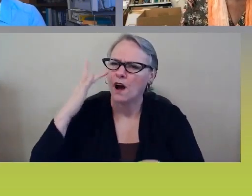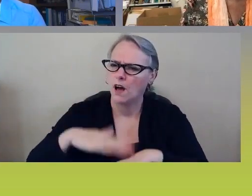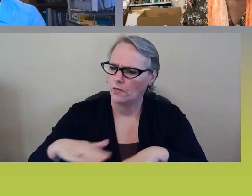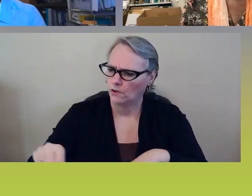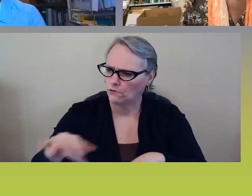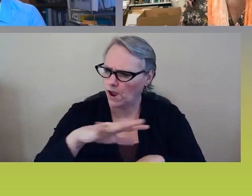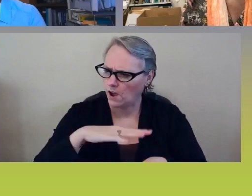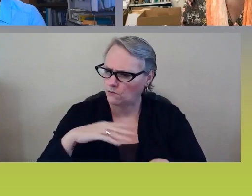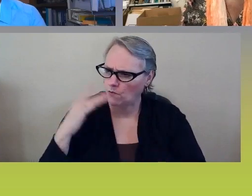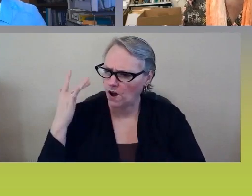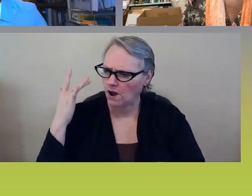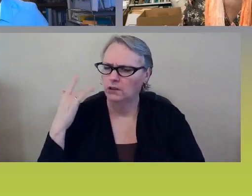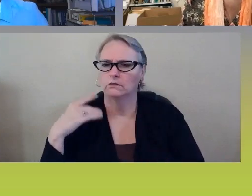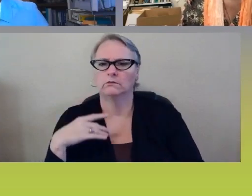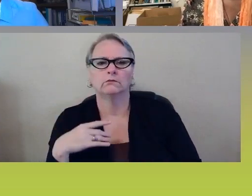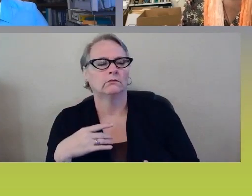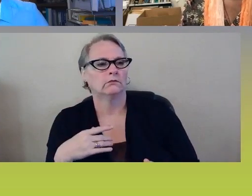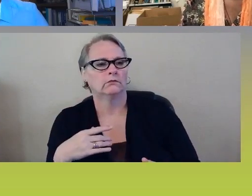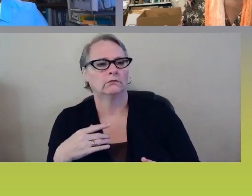because they were